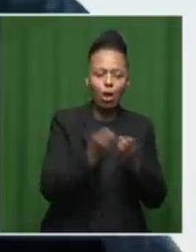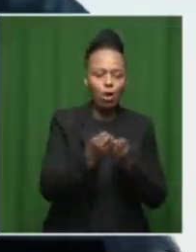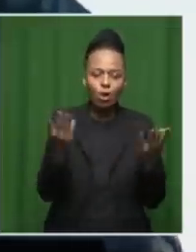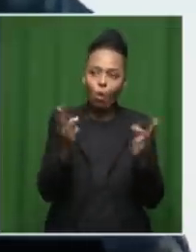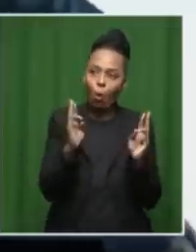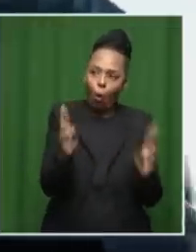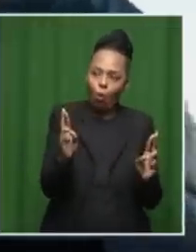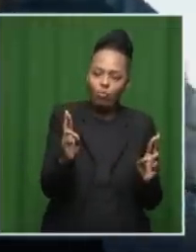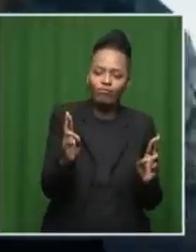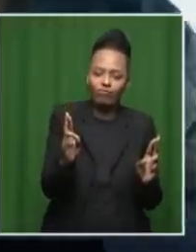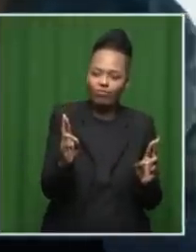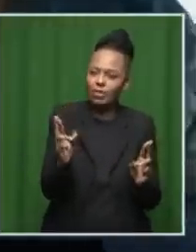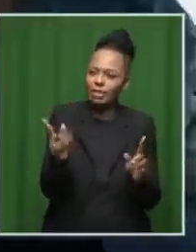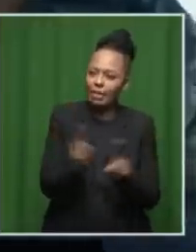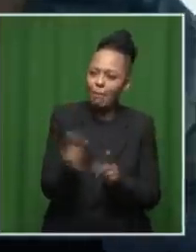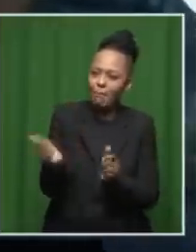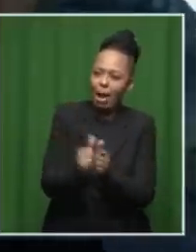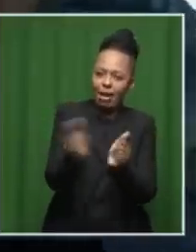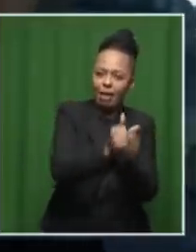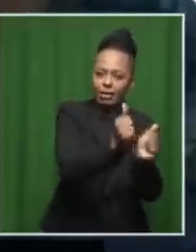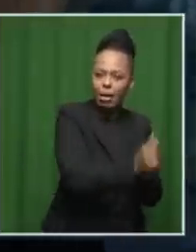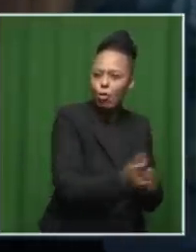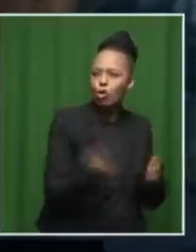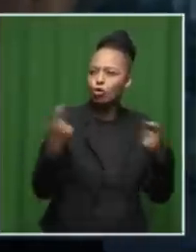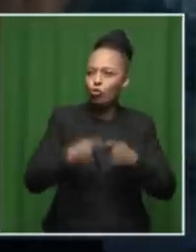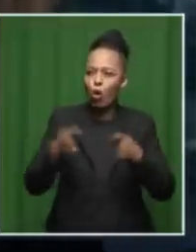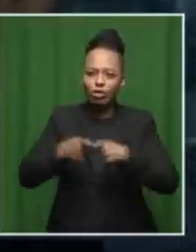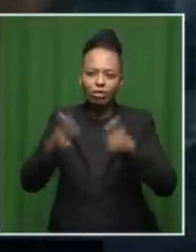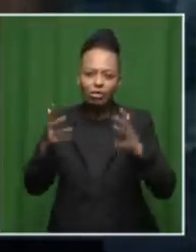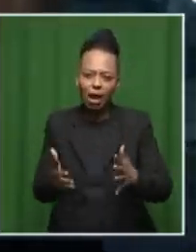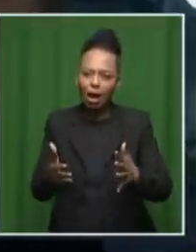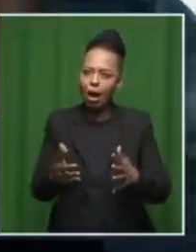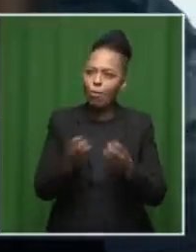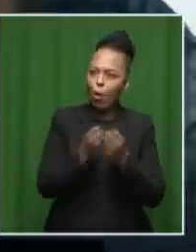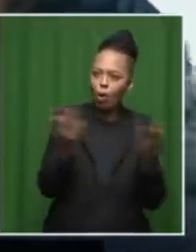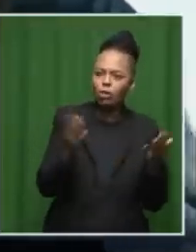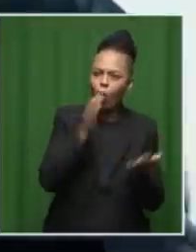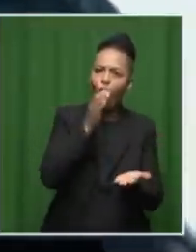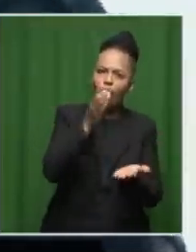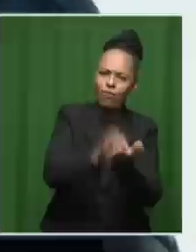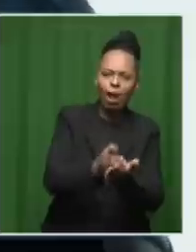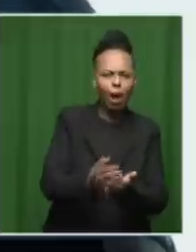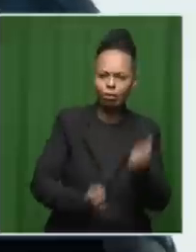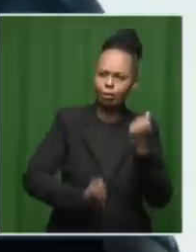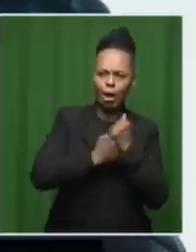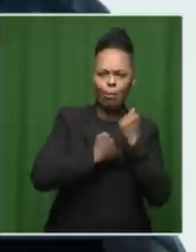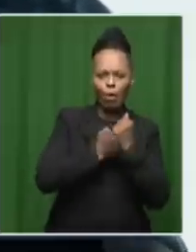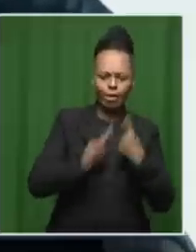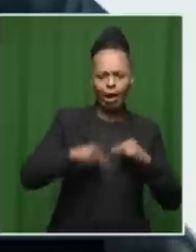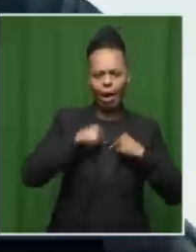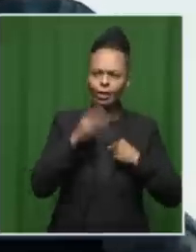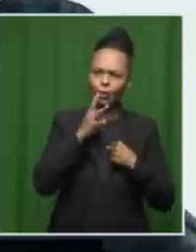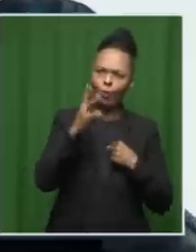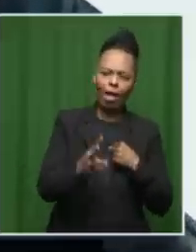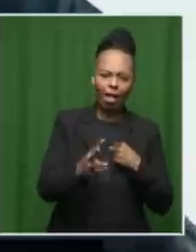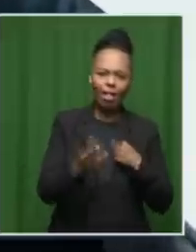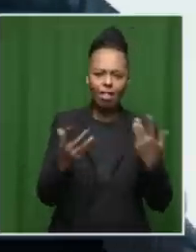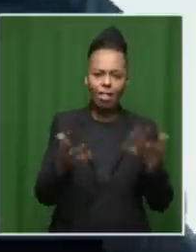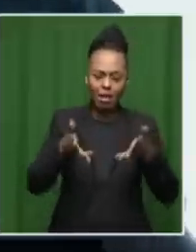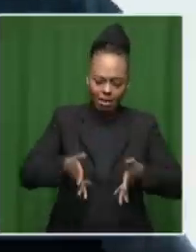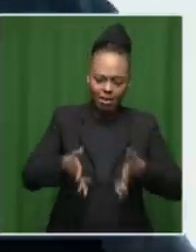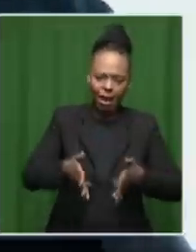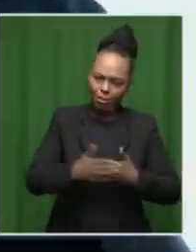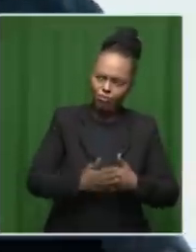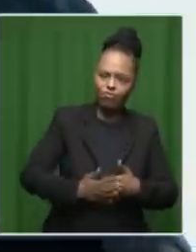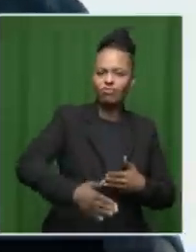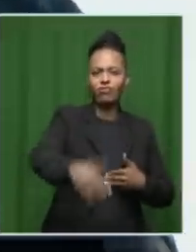hopes, partnerships, you know, sponsors confirming that they really want to support Netball in our country for long